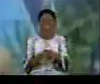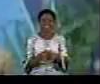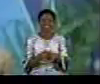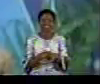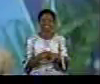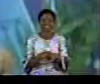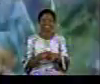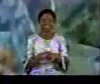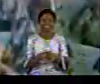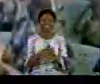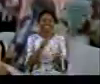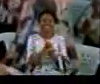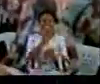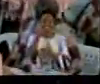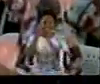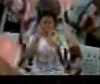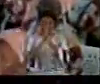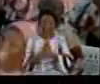amen